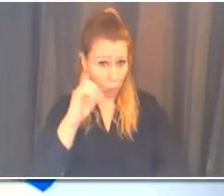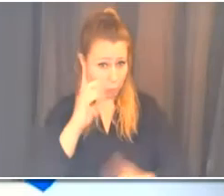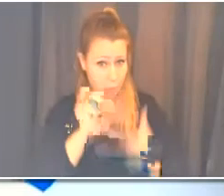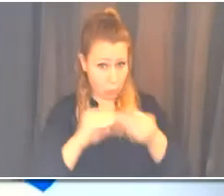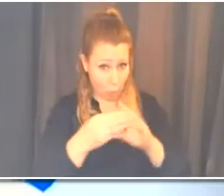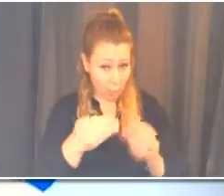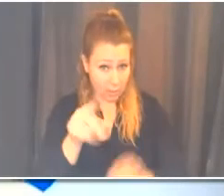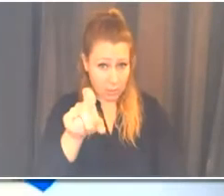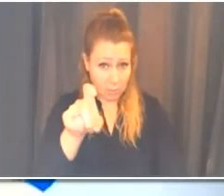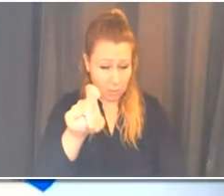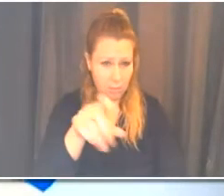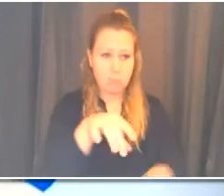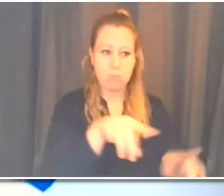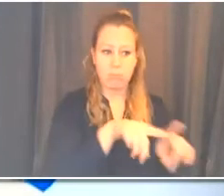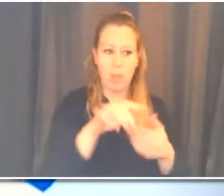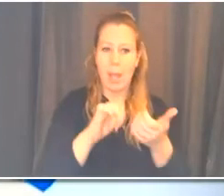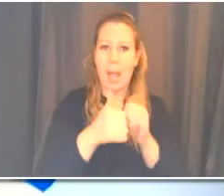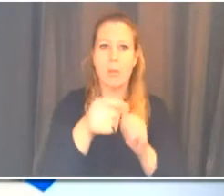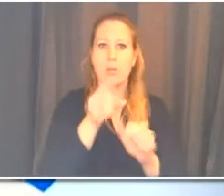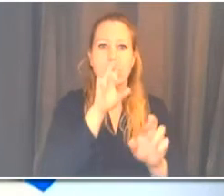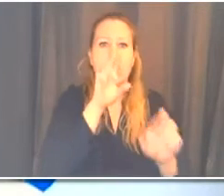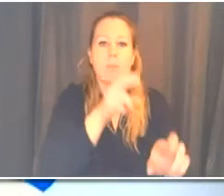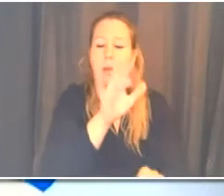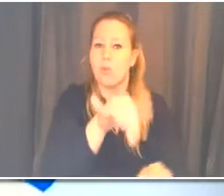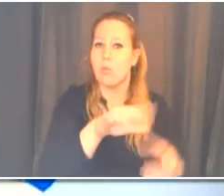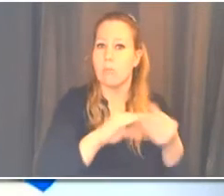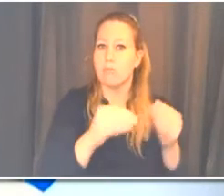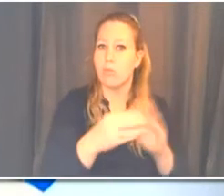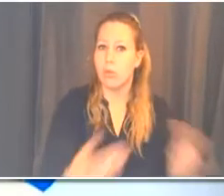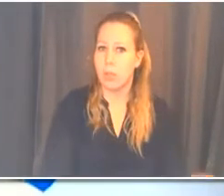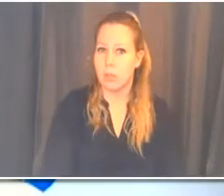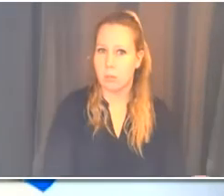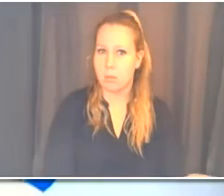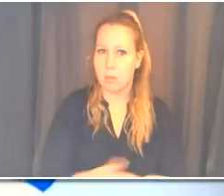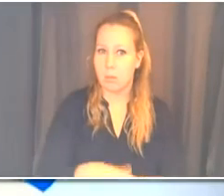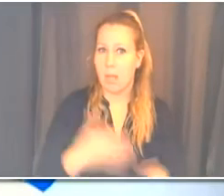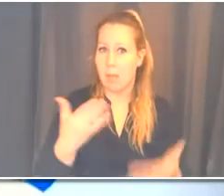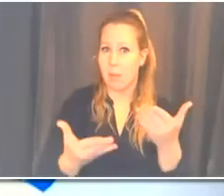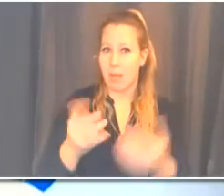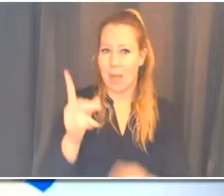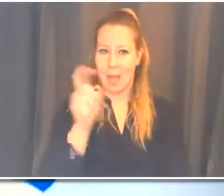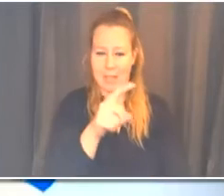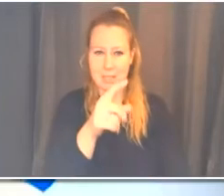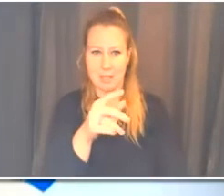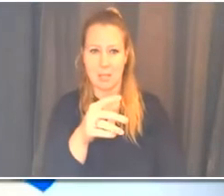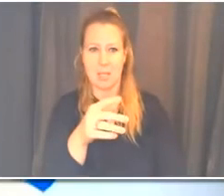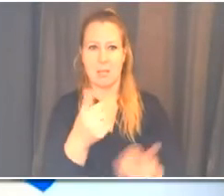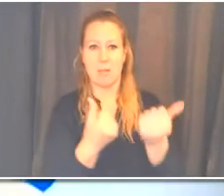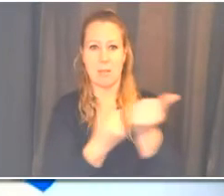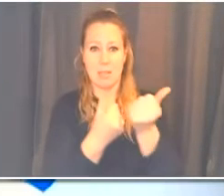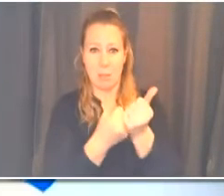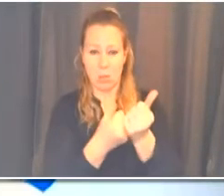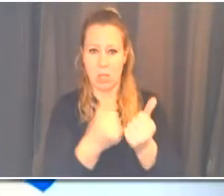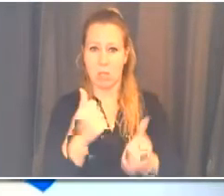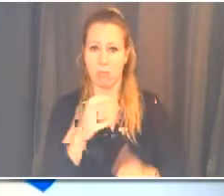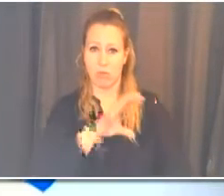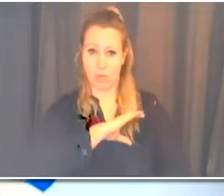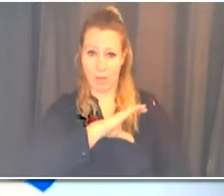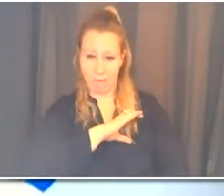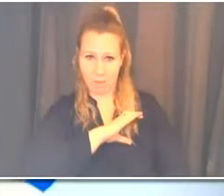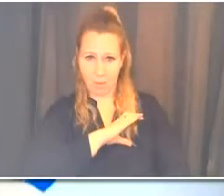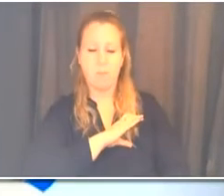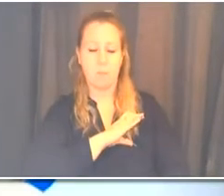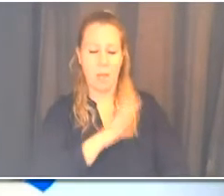the 114 groups that are asking for a massive reduction in the NYPD period to really